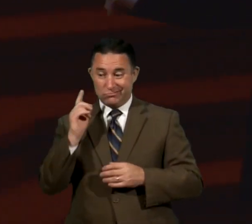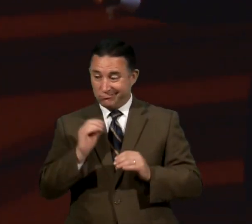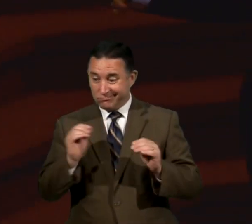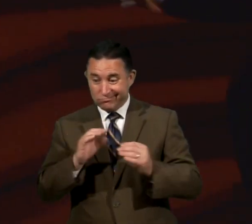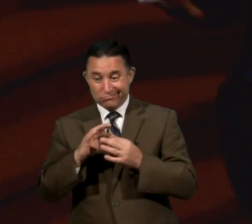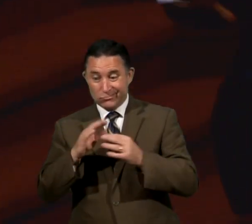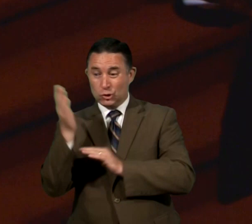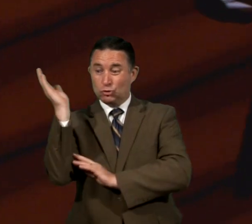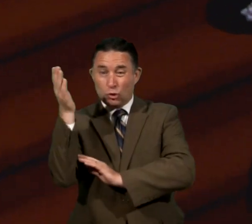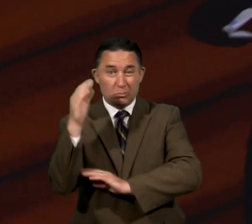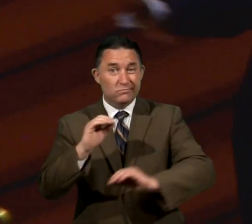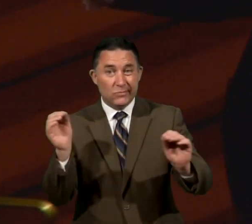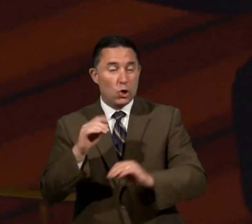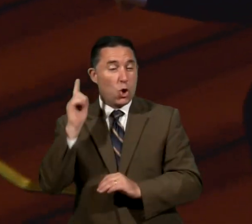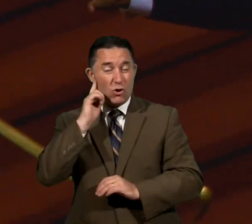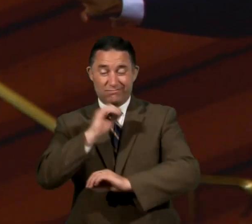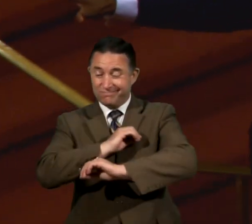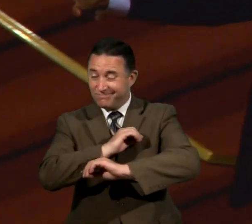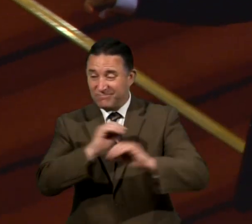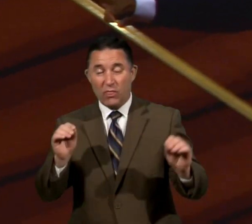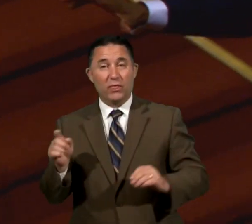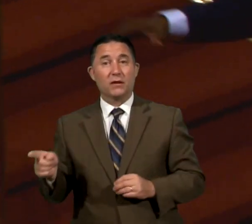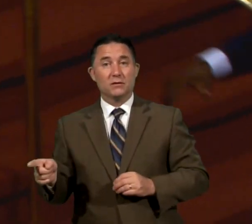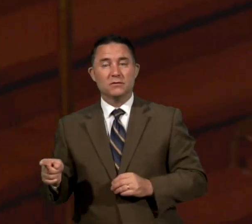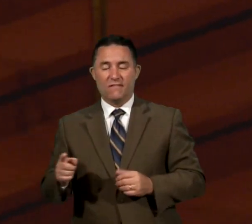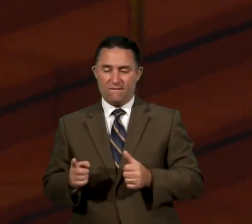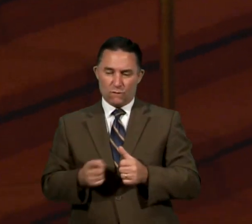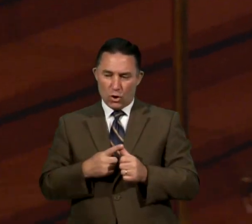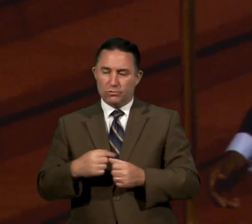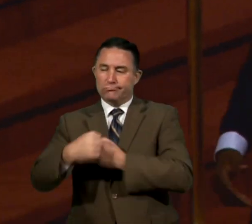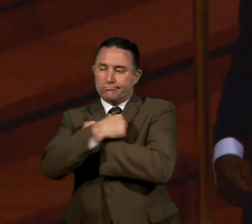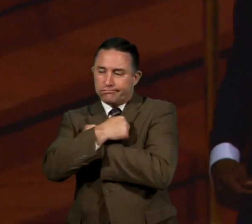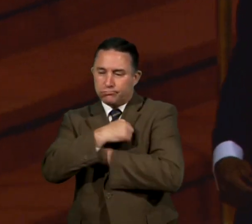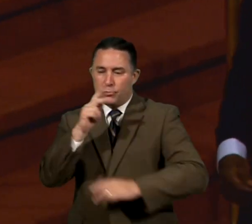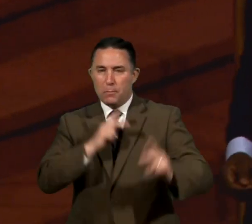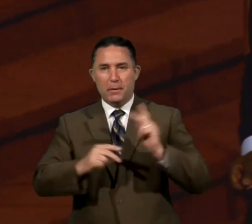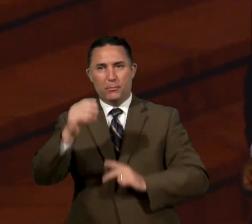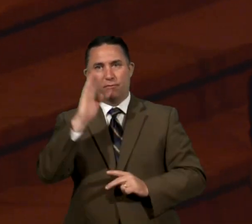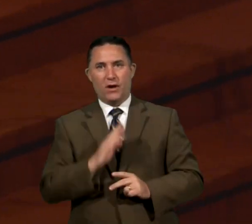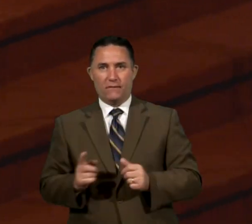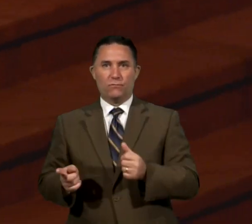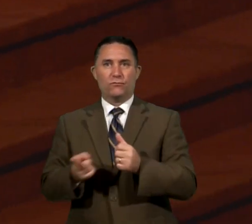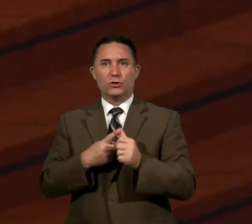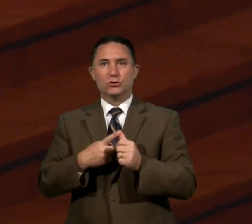single sermon, before he ever heard anything, he got an embrace from the people of God.